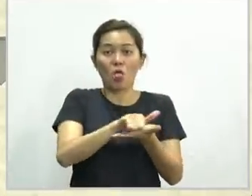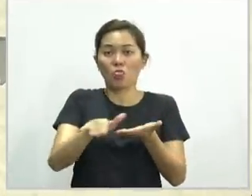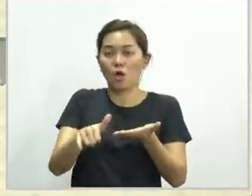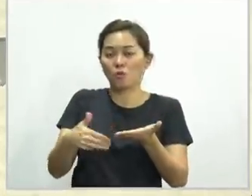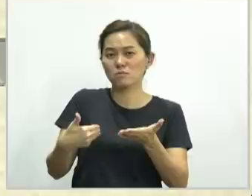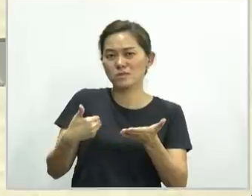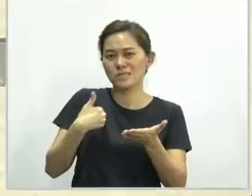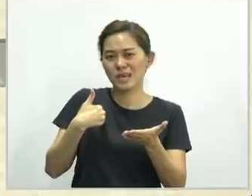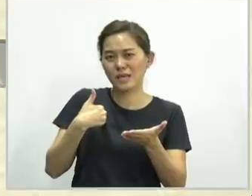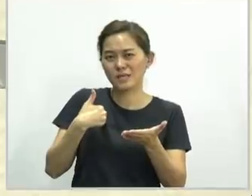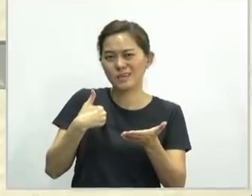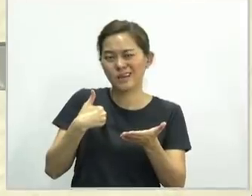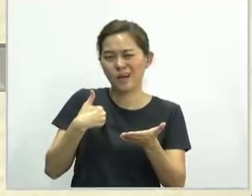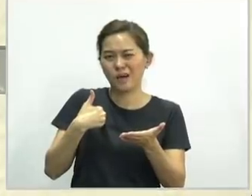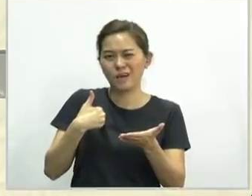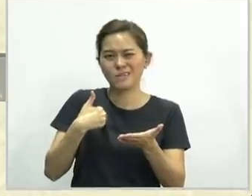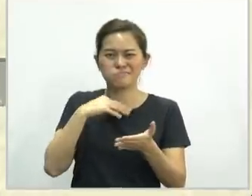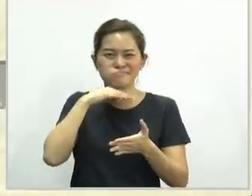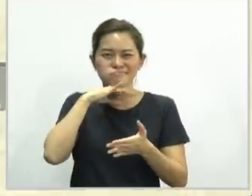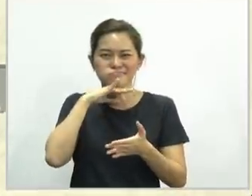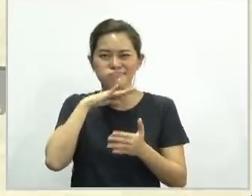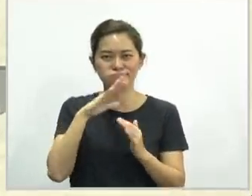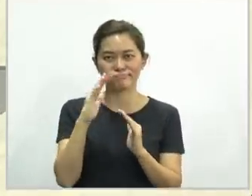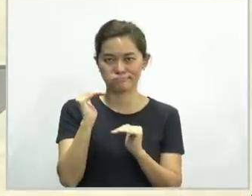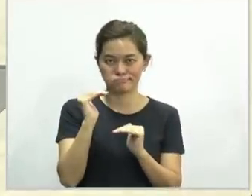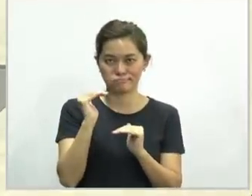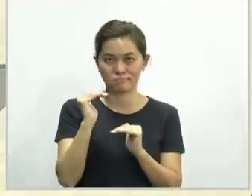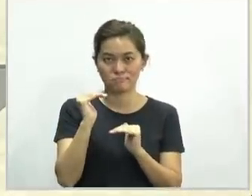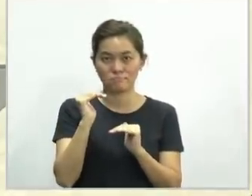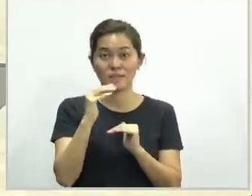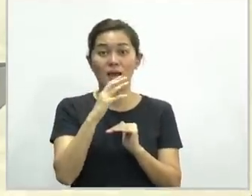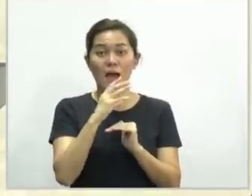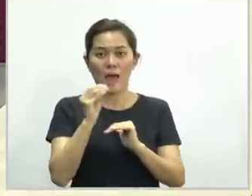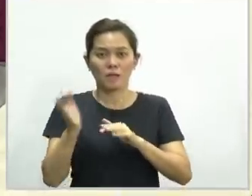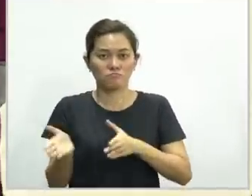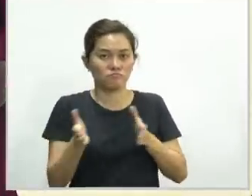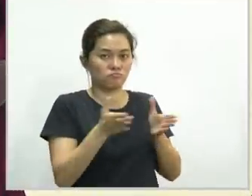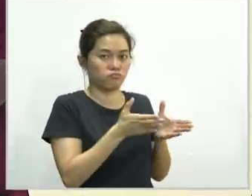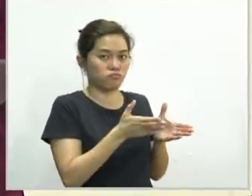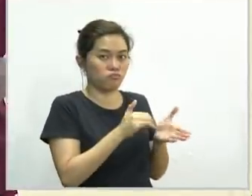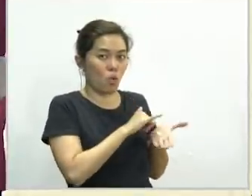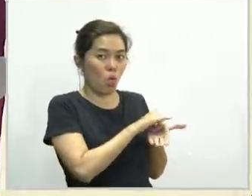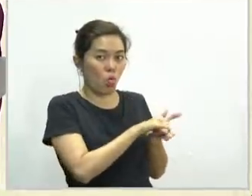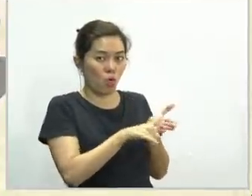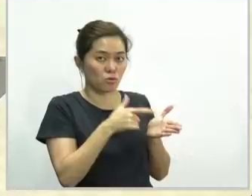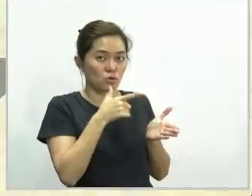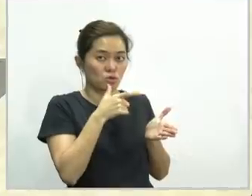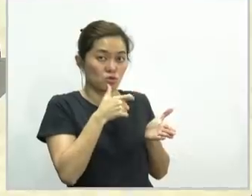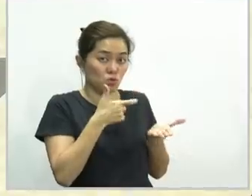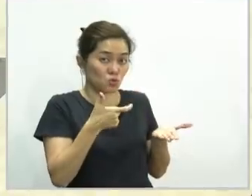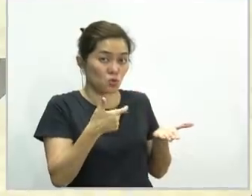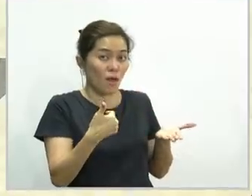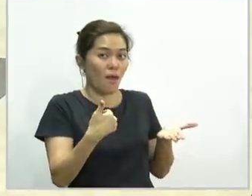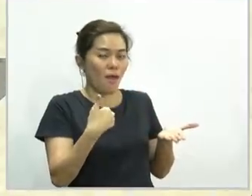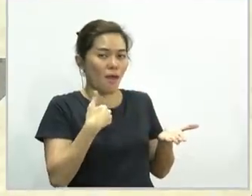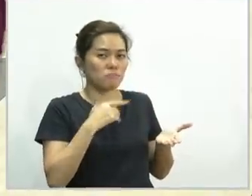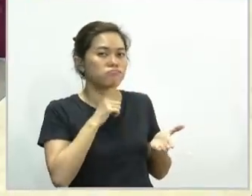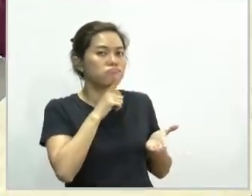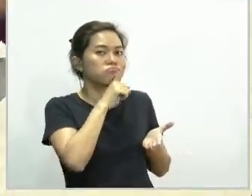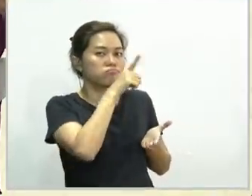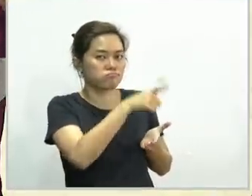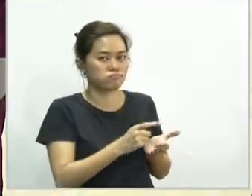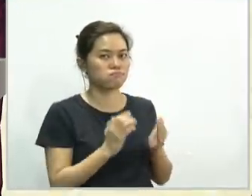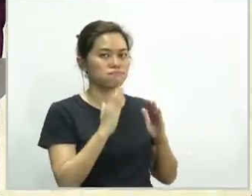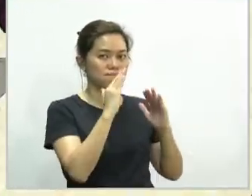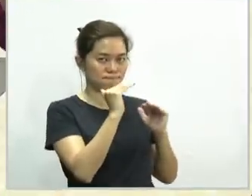have false hope. And there are those who have true